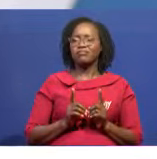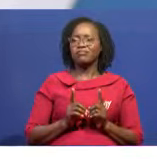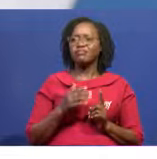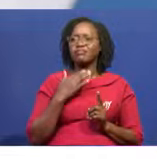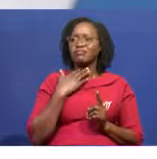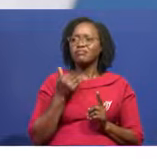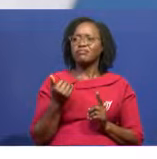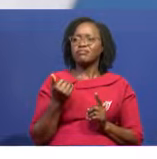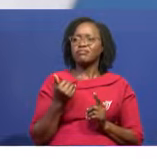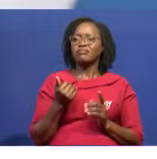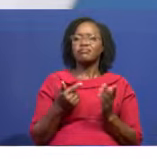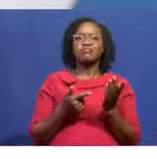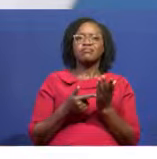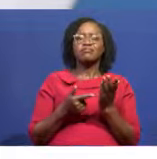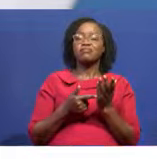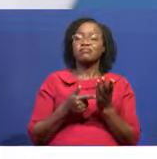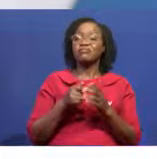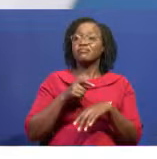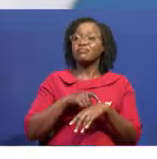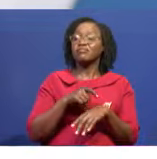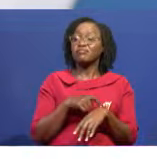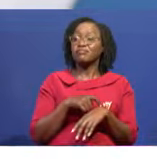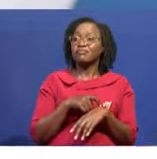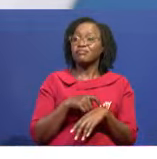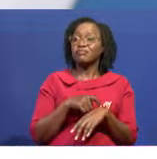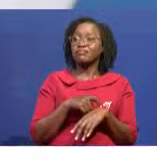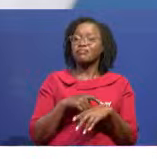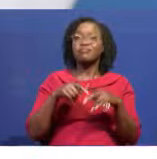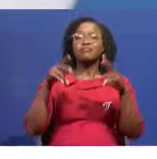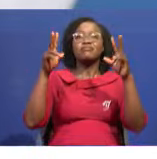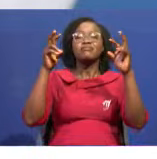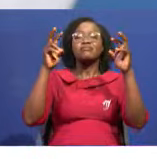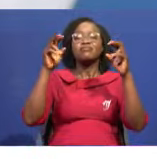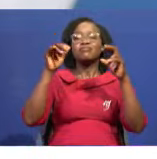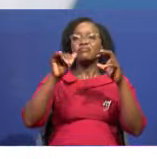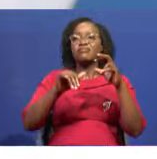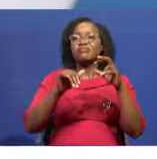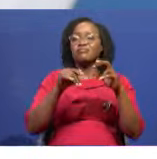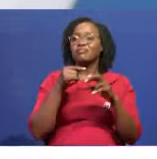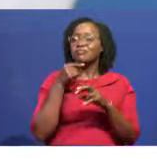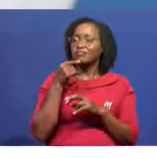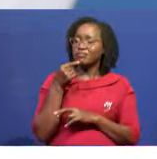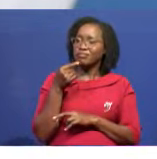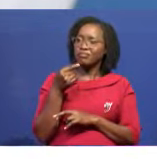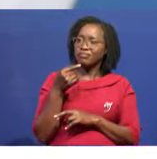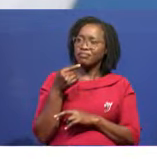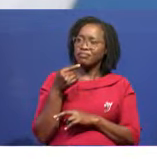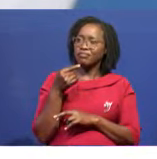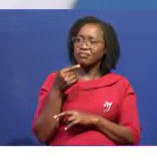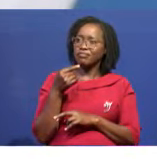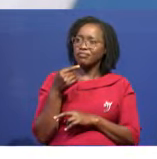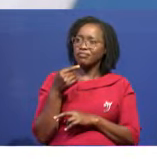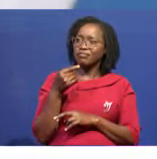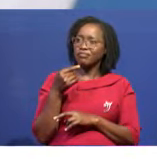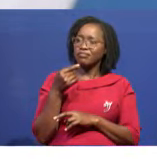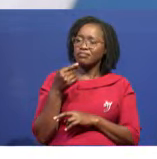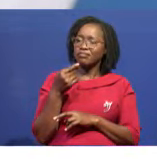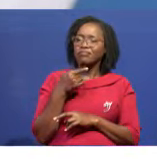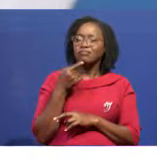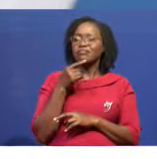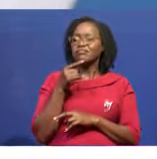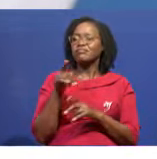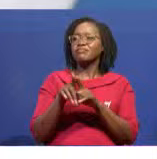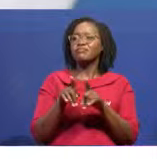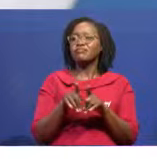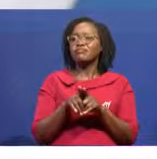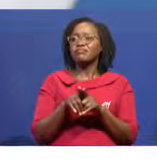to move to the digital age, I think, which is also the theme that was mentioned there. And one of the things that we have said we are